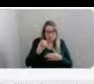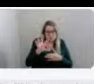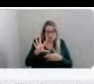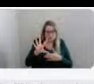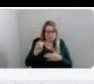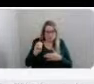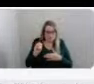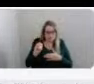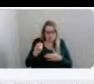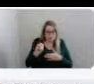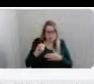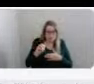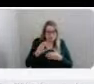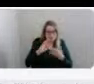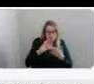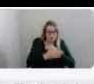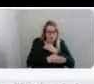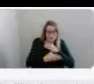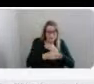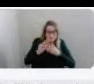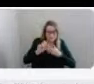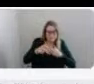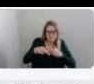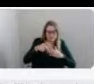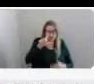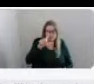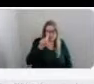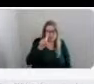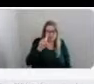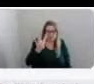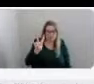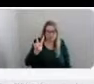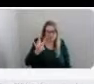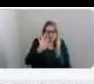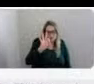and ld county map ld7 ldf051